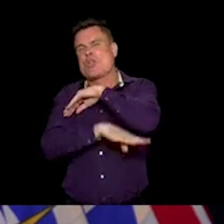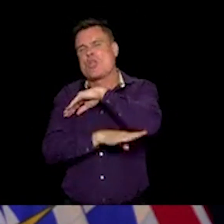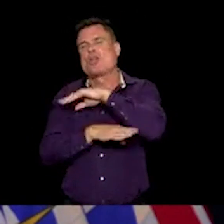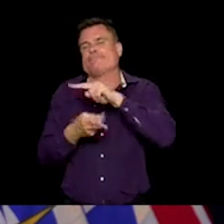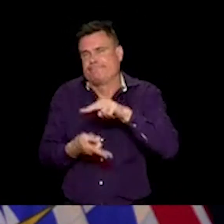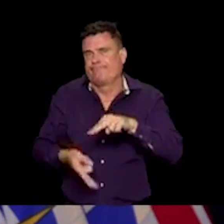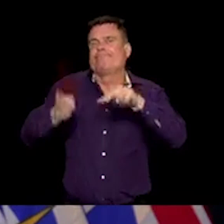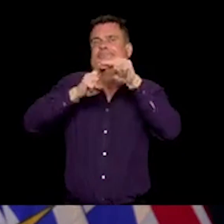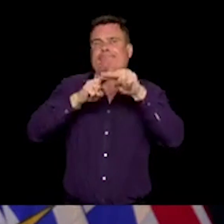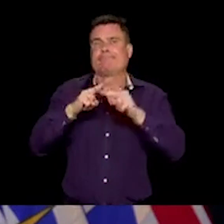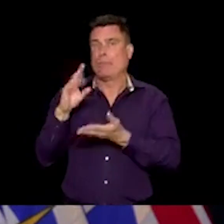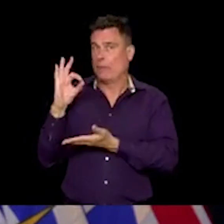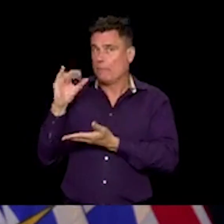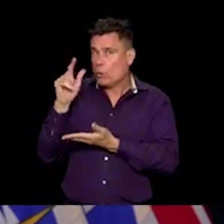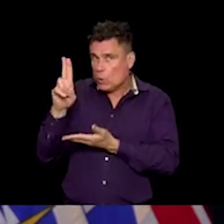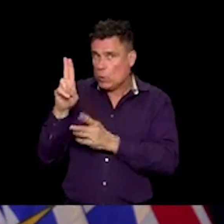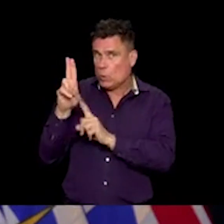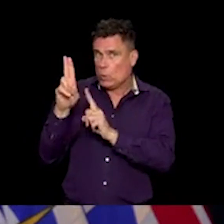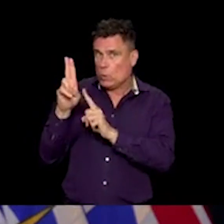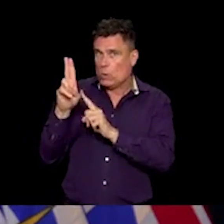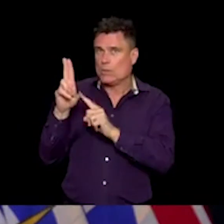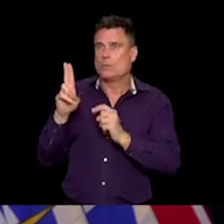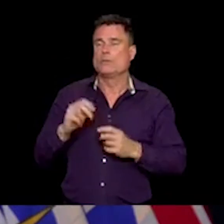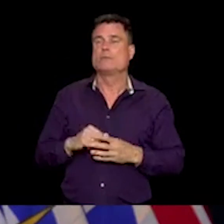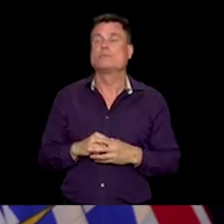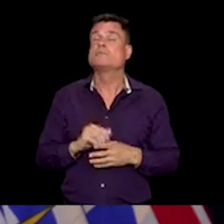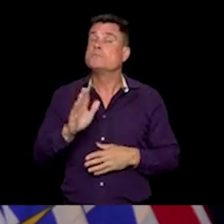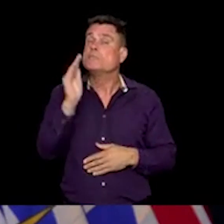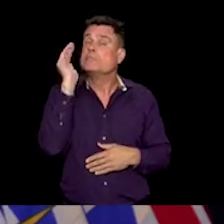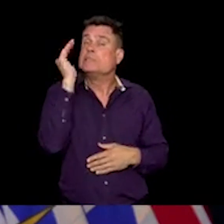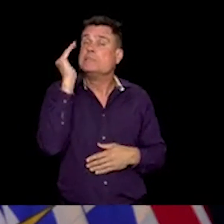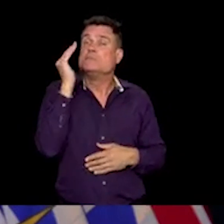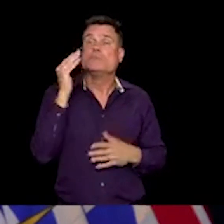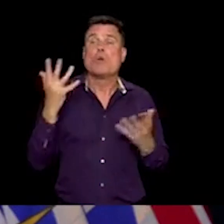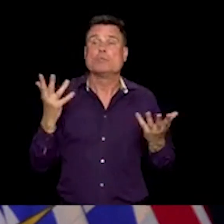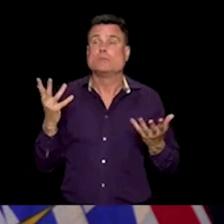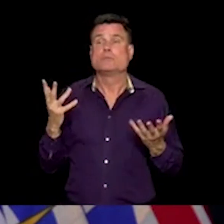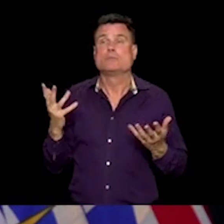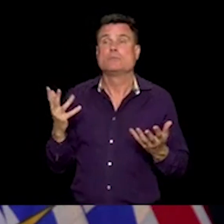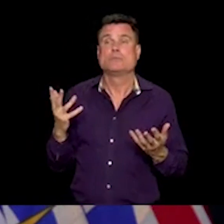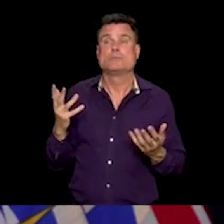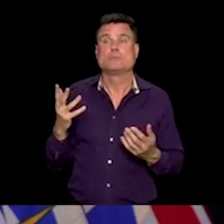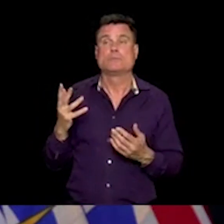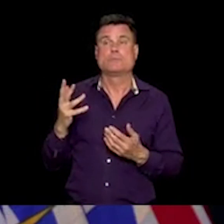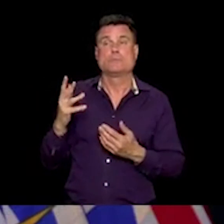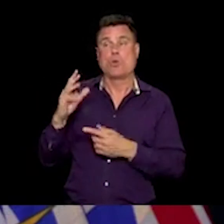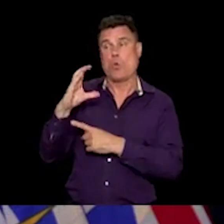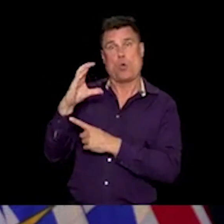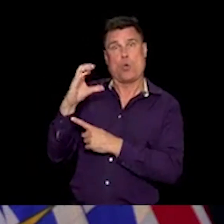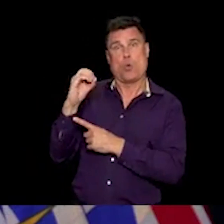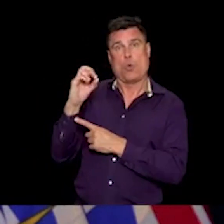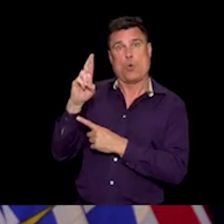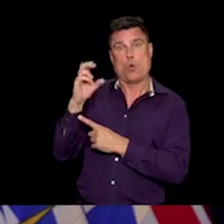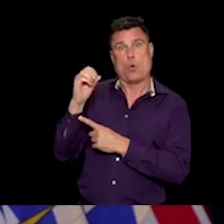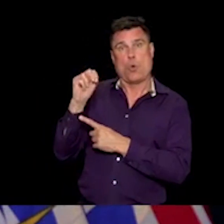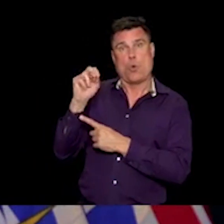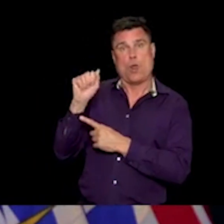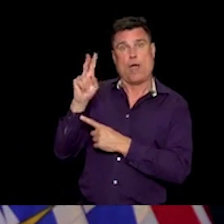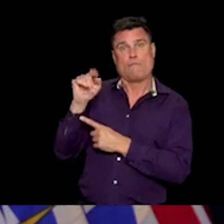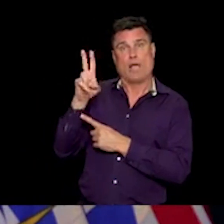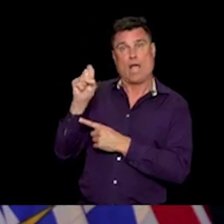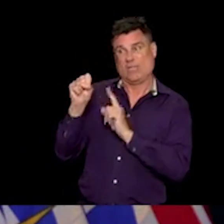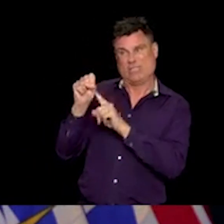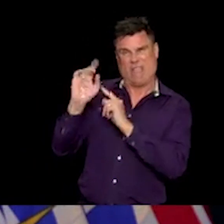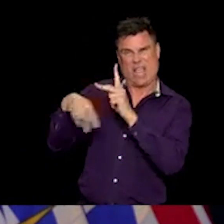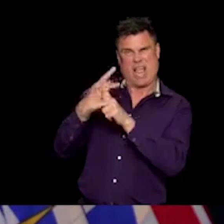So chances are we are going to see that with this coronavirus as well. So even if we're able to control it well